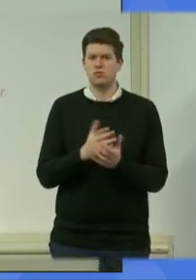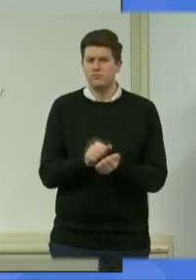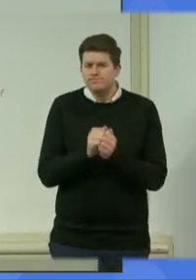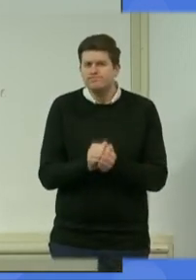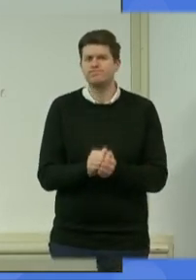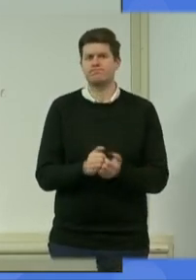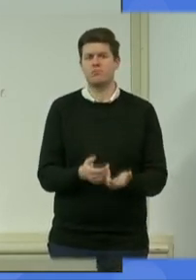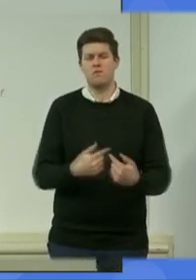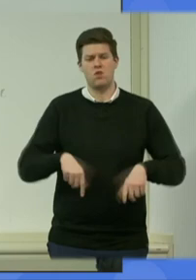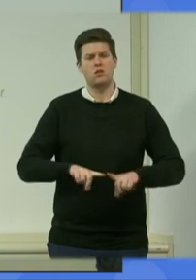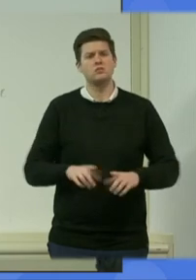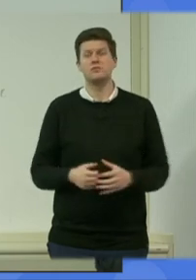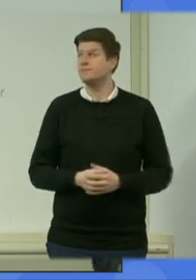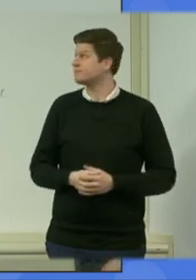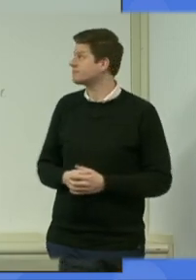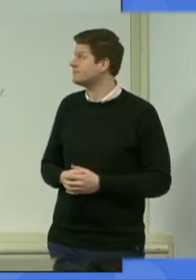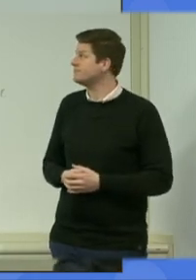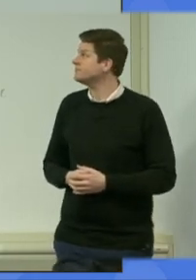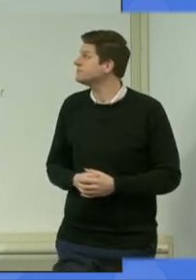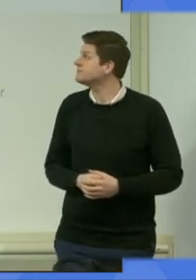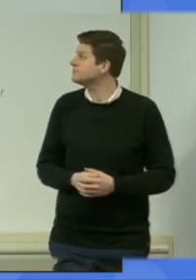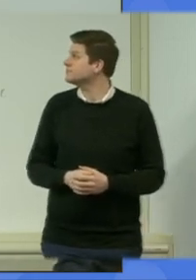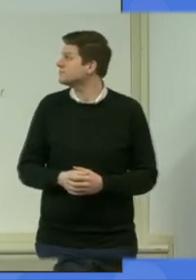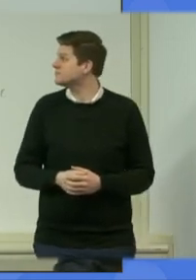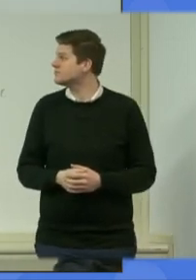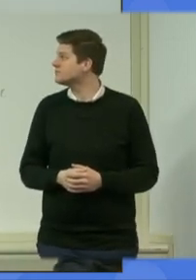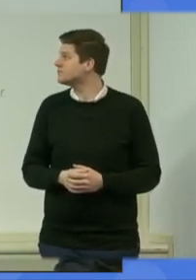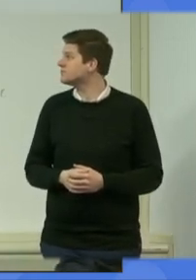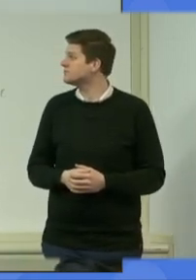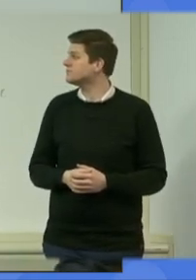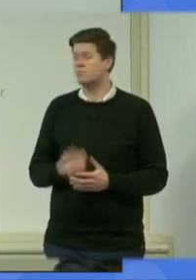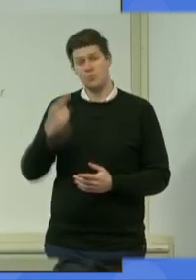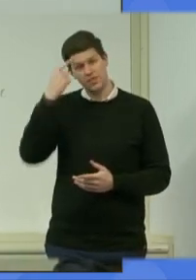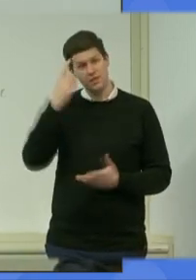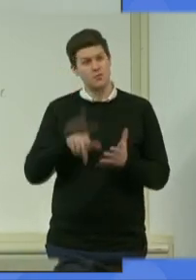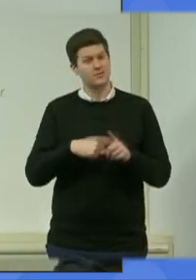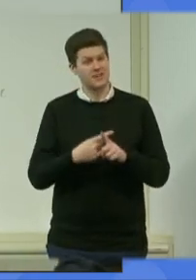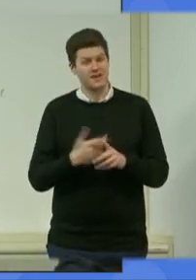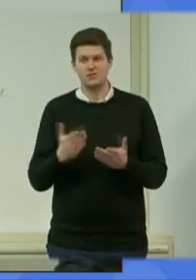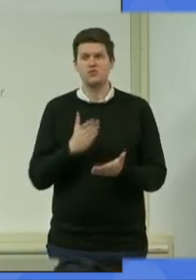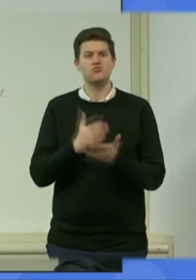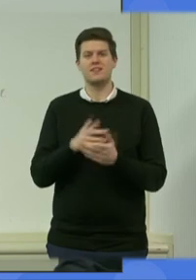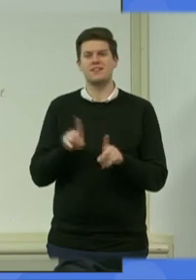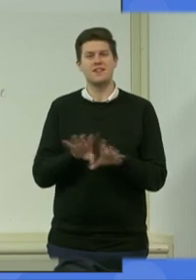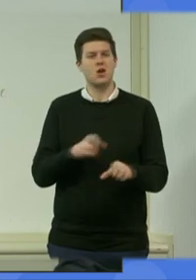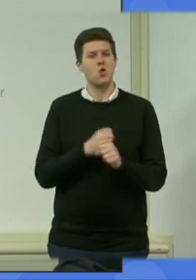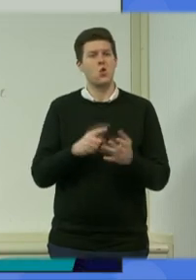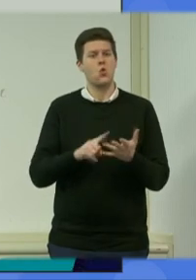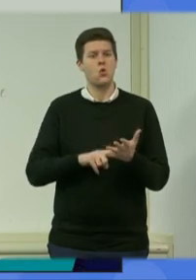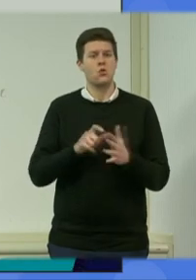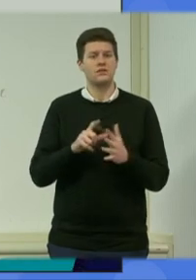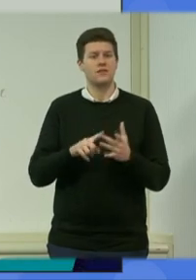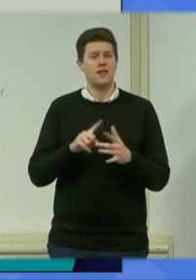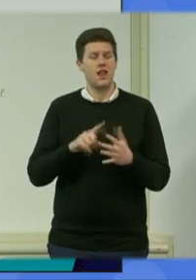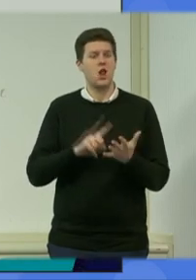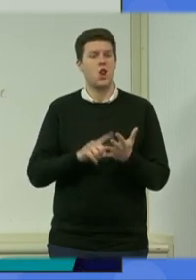you know, the kind of what we look about tax, I'm going to use a lot simpler example than everyone else. It's about the Goldilocks principle, which is the idea